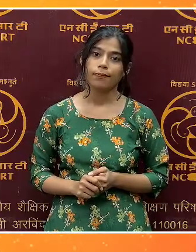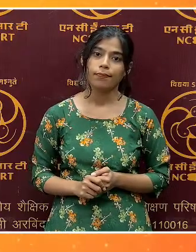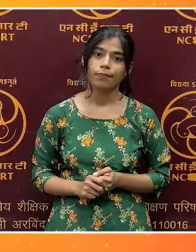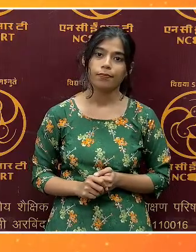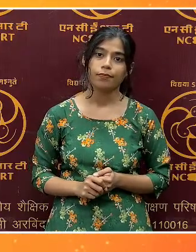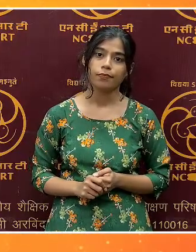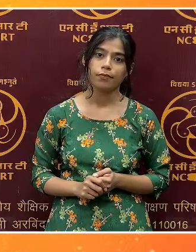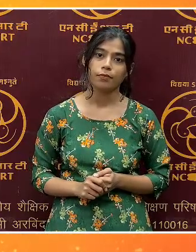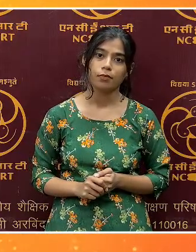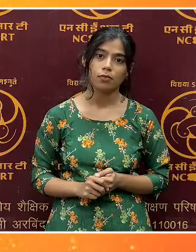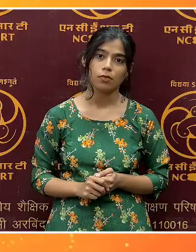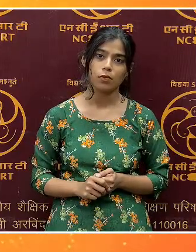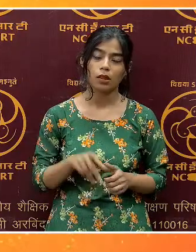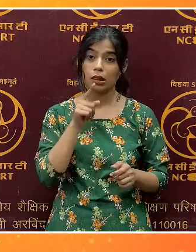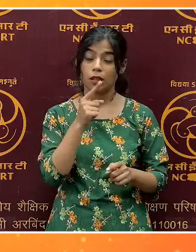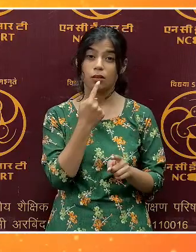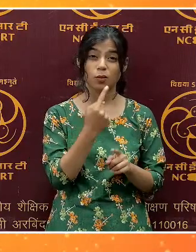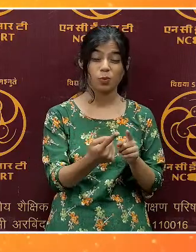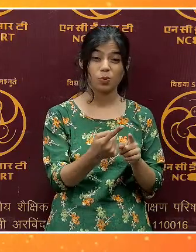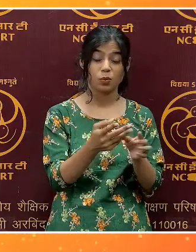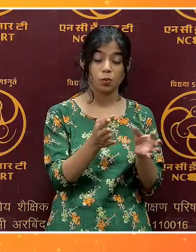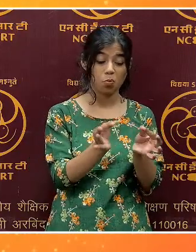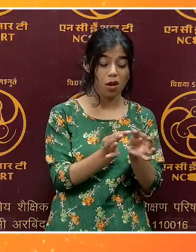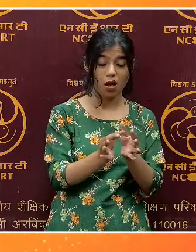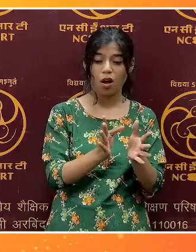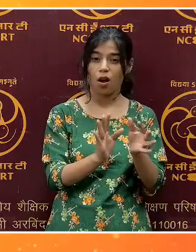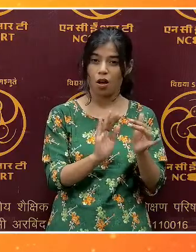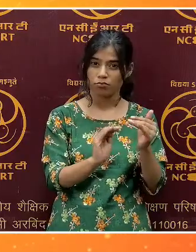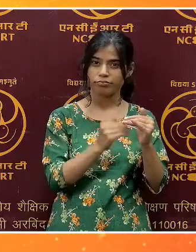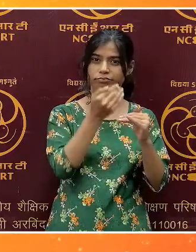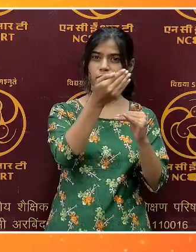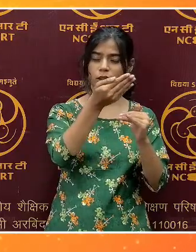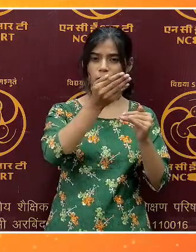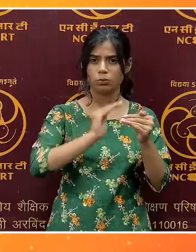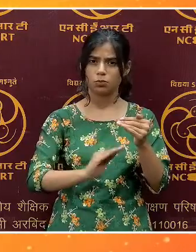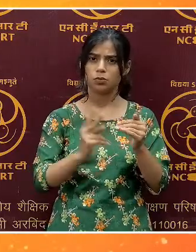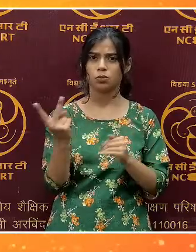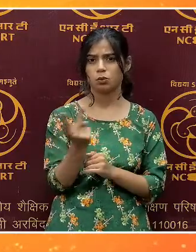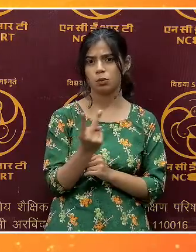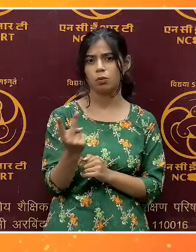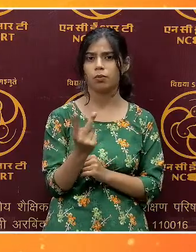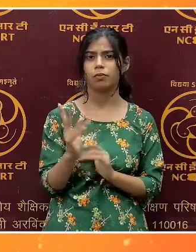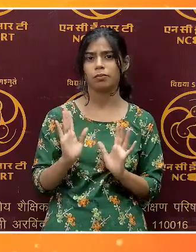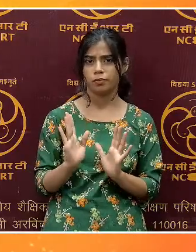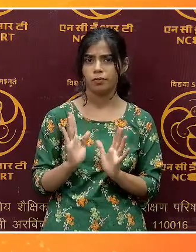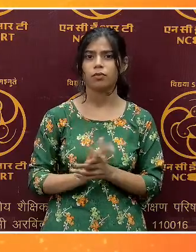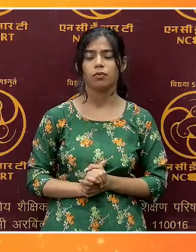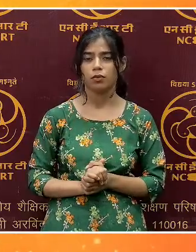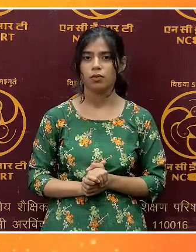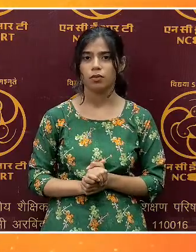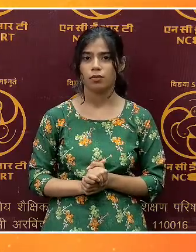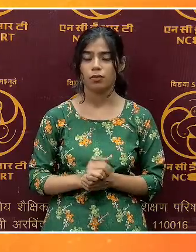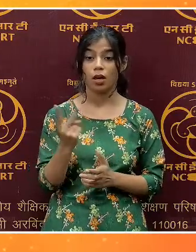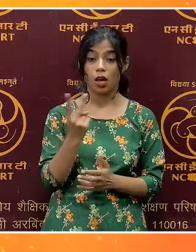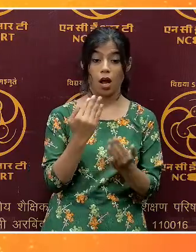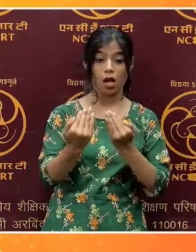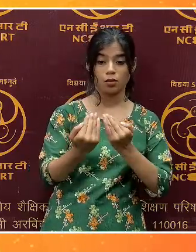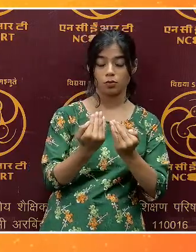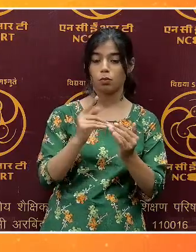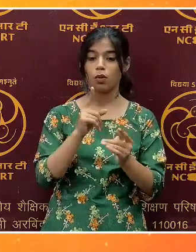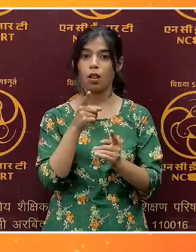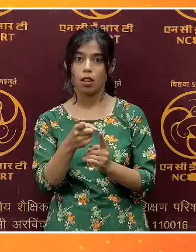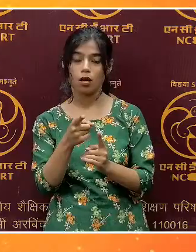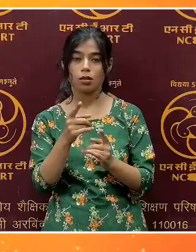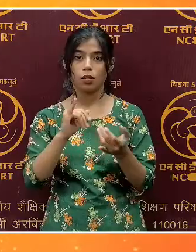That will specify an increase or decrease in the distance covered by the person as compared to the specified